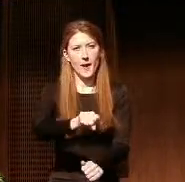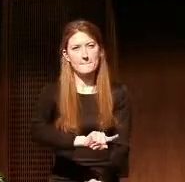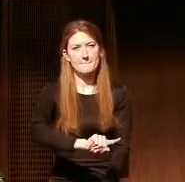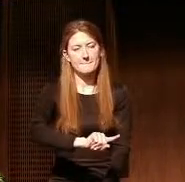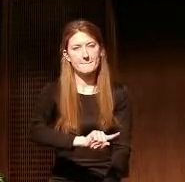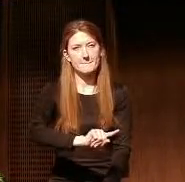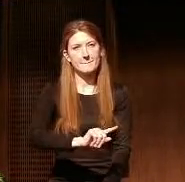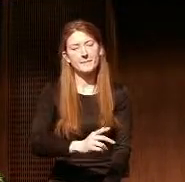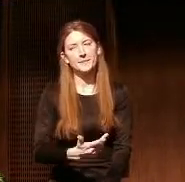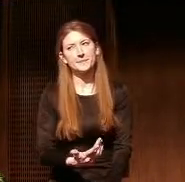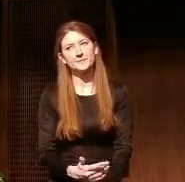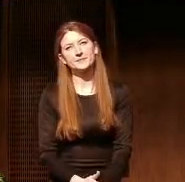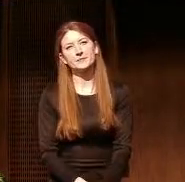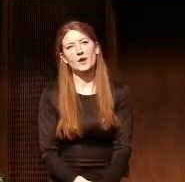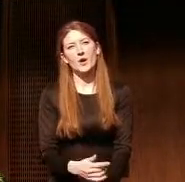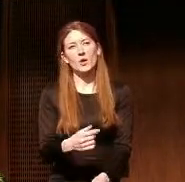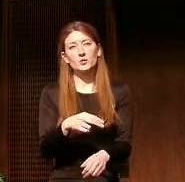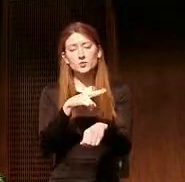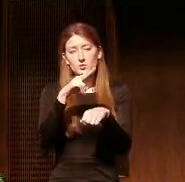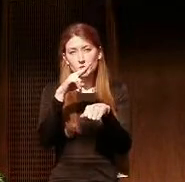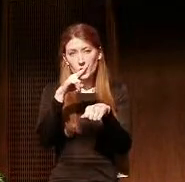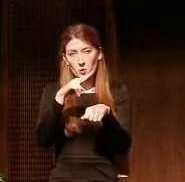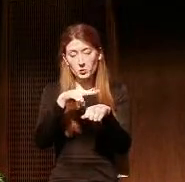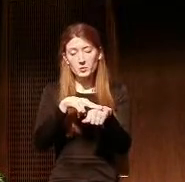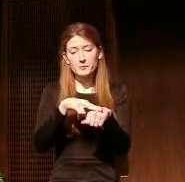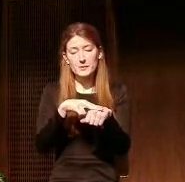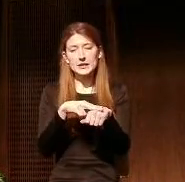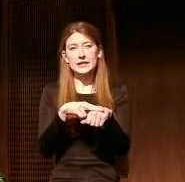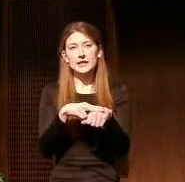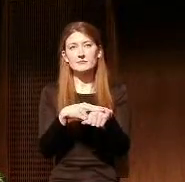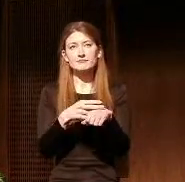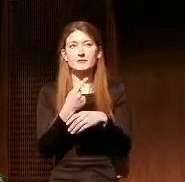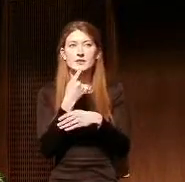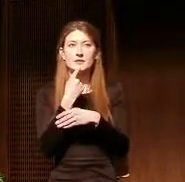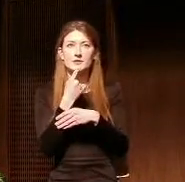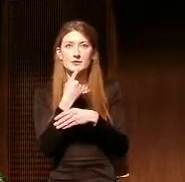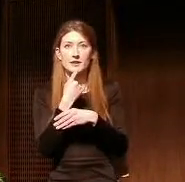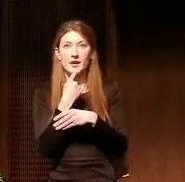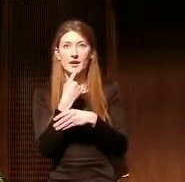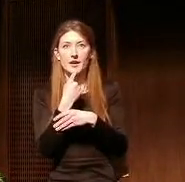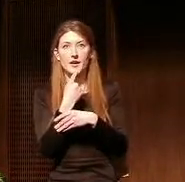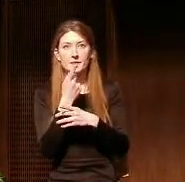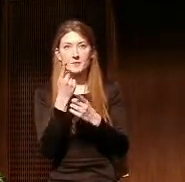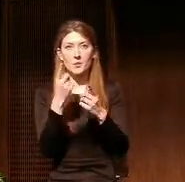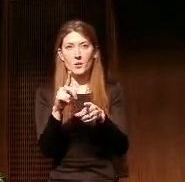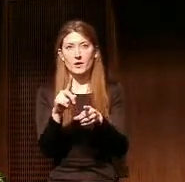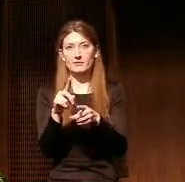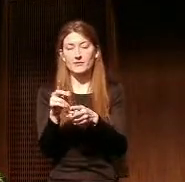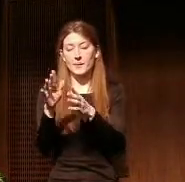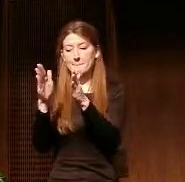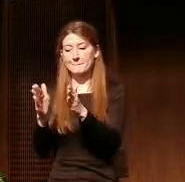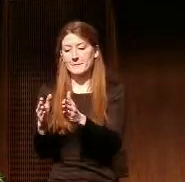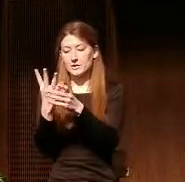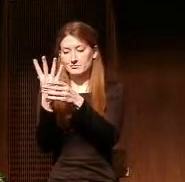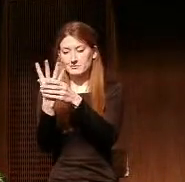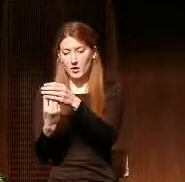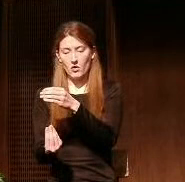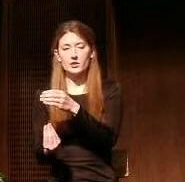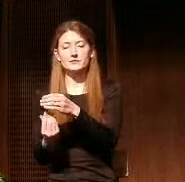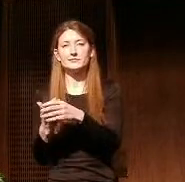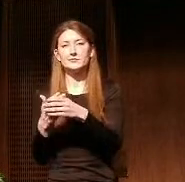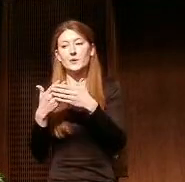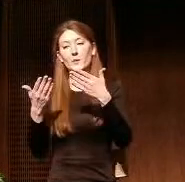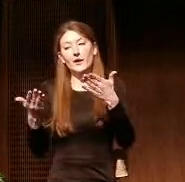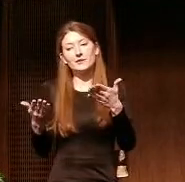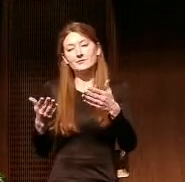Now, we normally say when someone dies, well, they